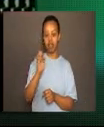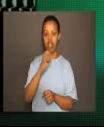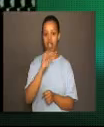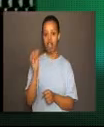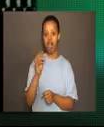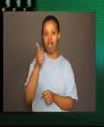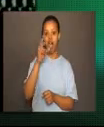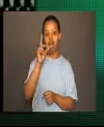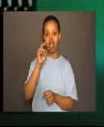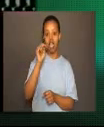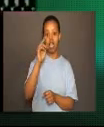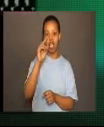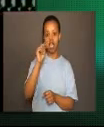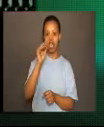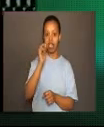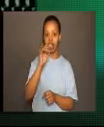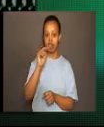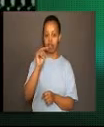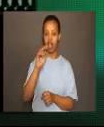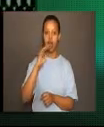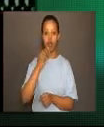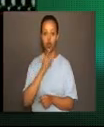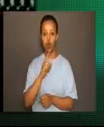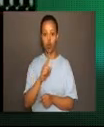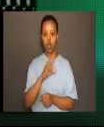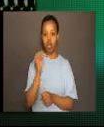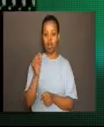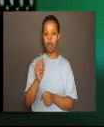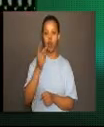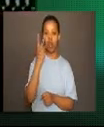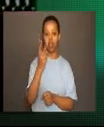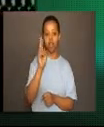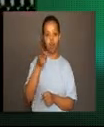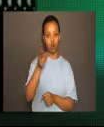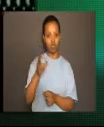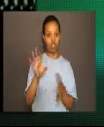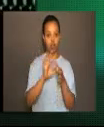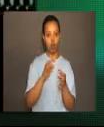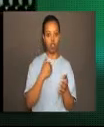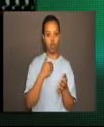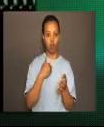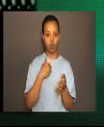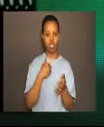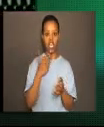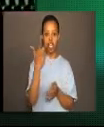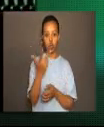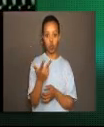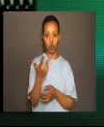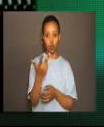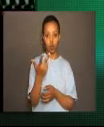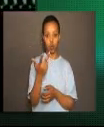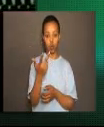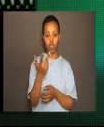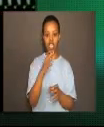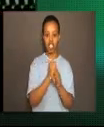AT base pairs have two hydrogen bonds, rather than the three